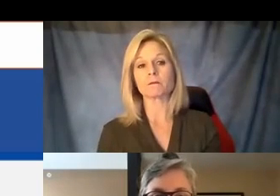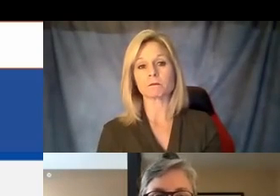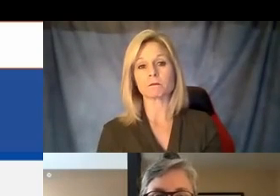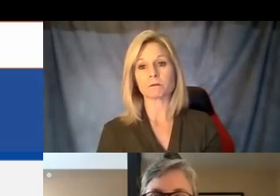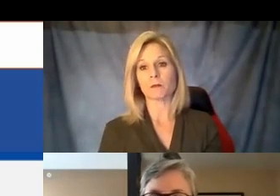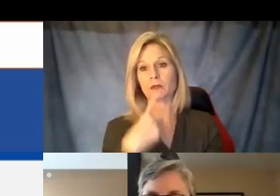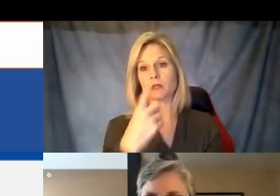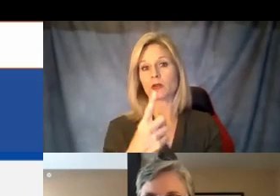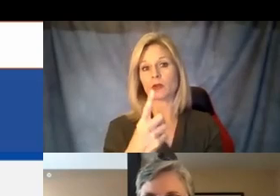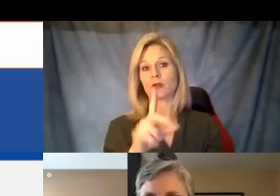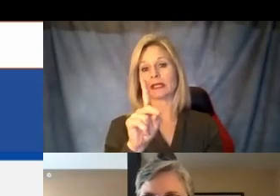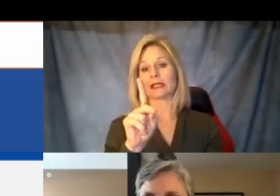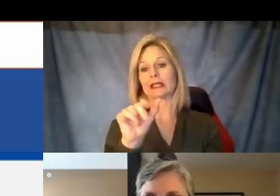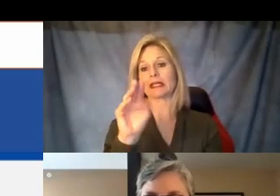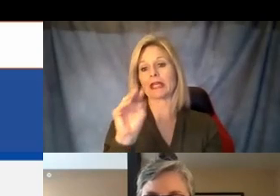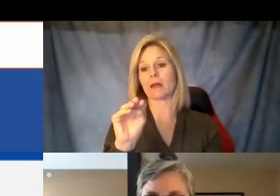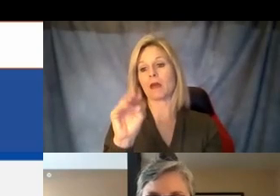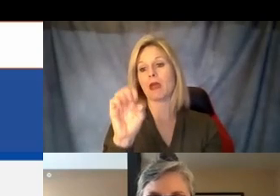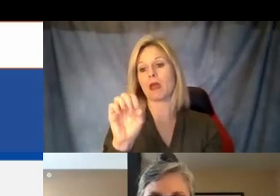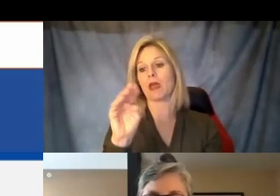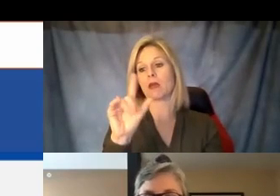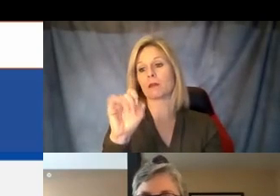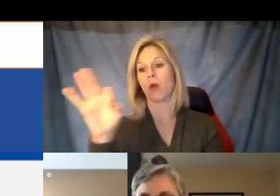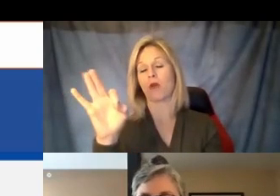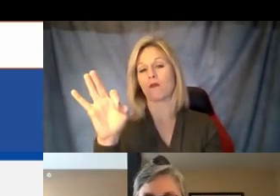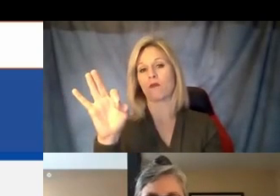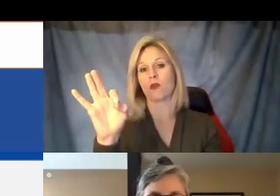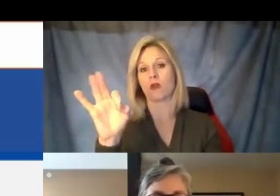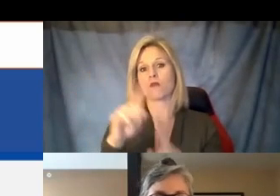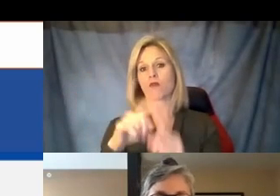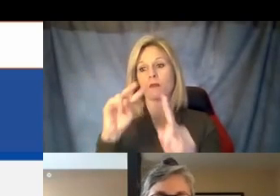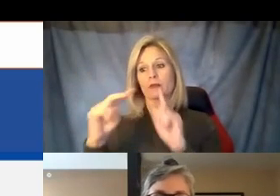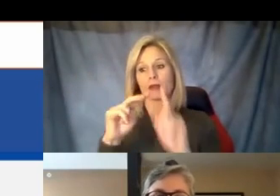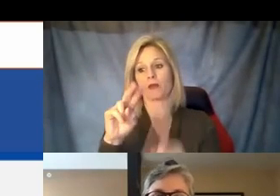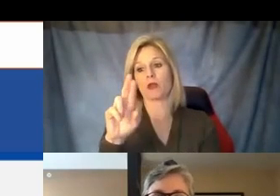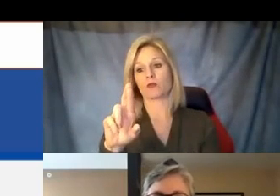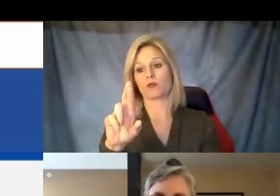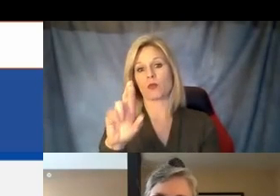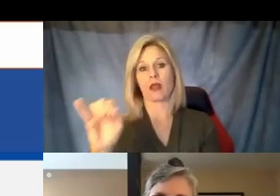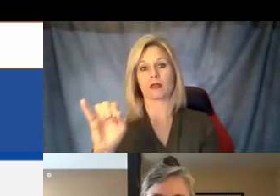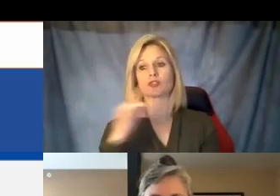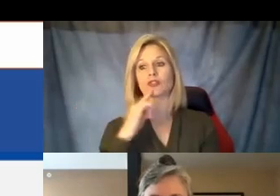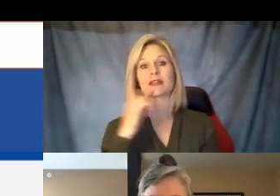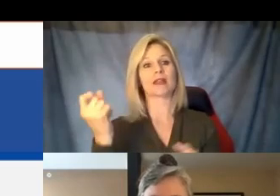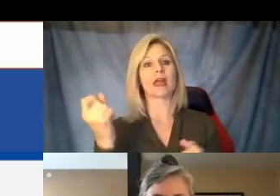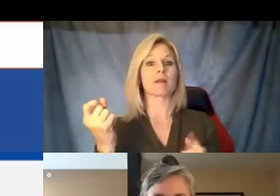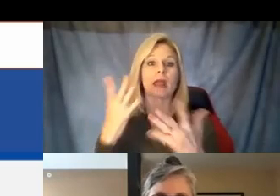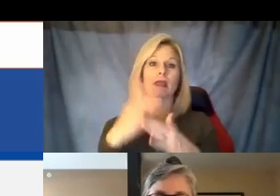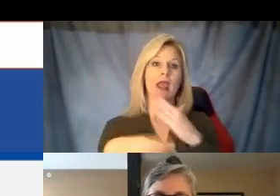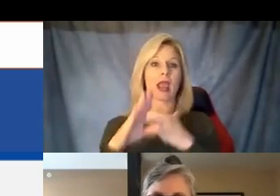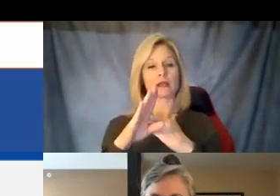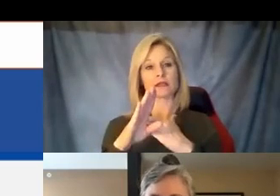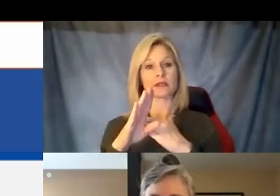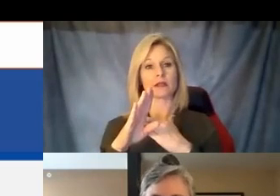Kim Enloth, of course, from Perspectives in Rhode Island, a lot of you know her, says, many hands make light work. So